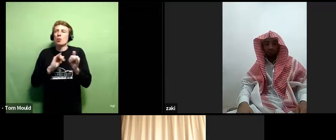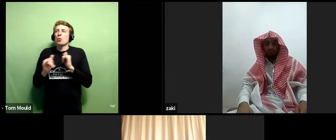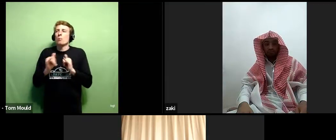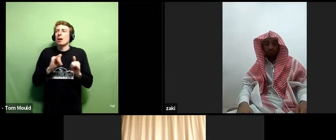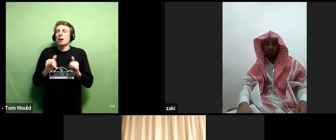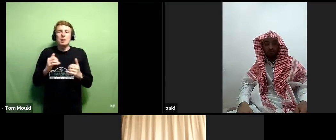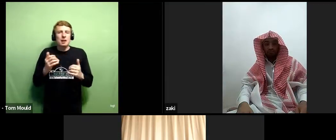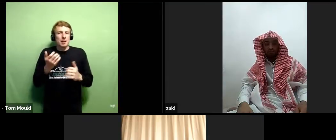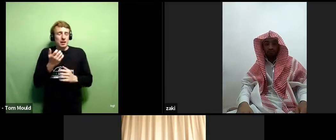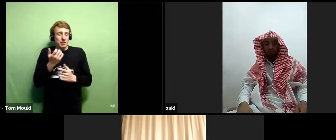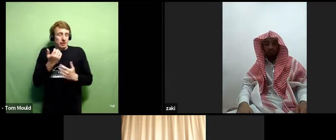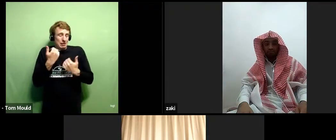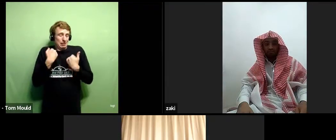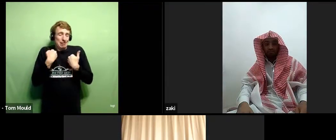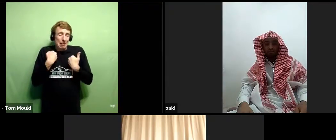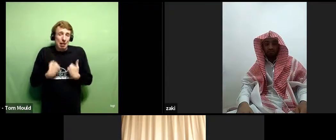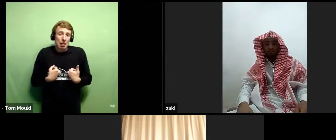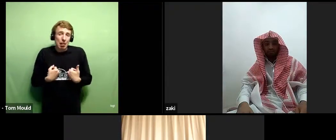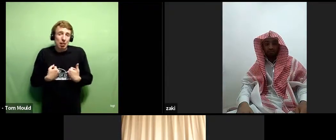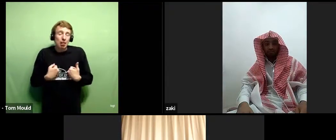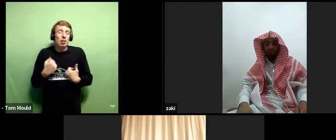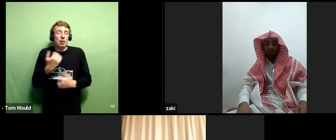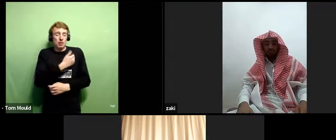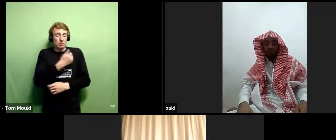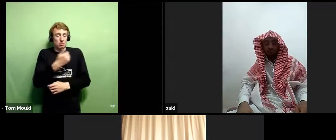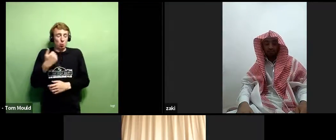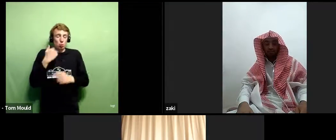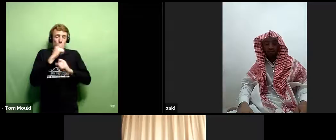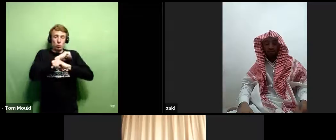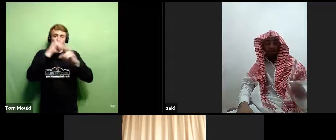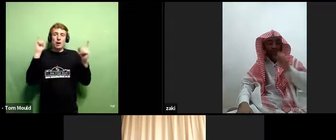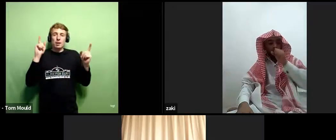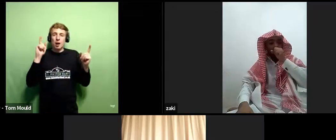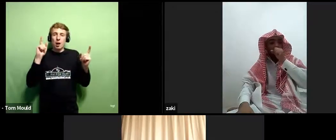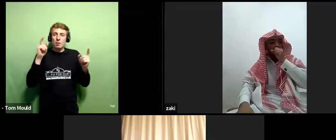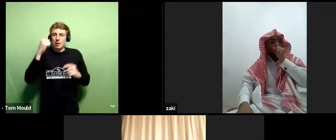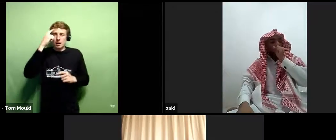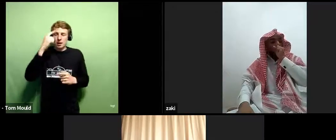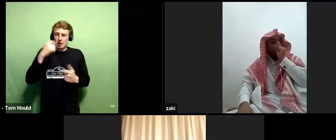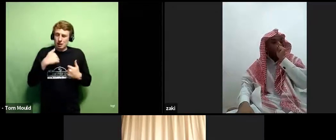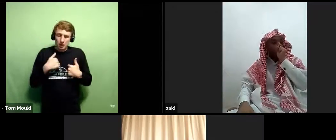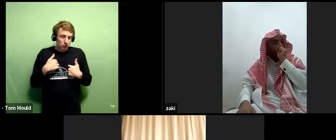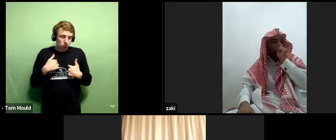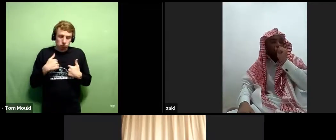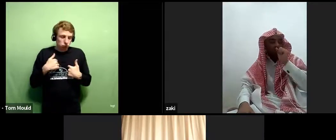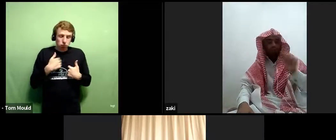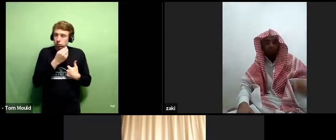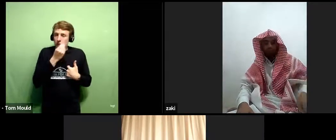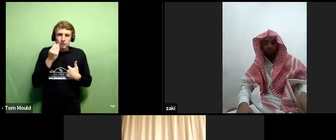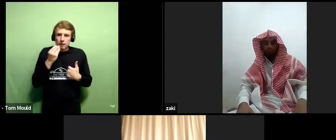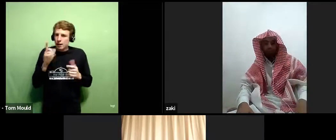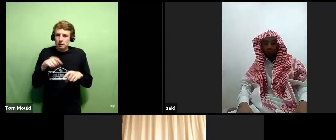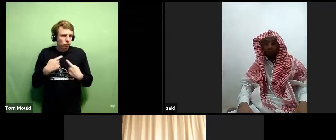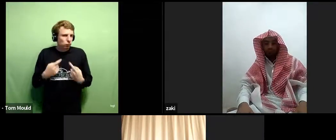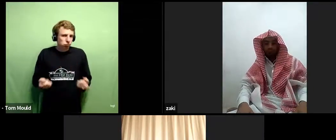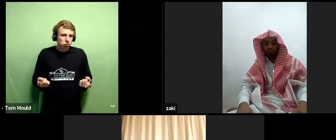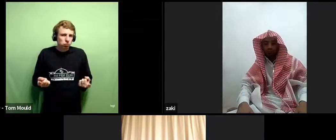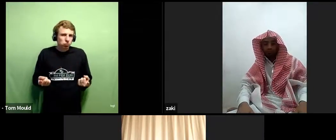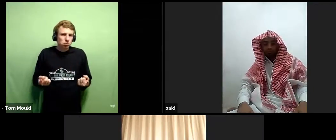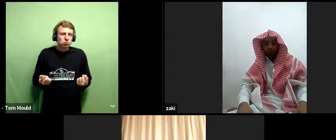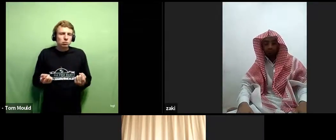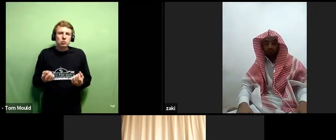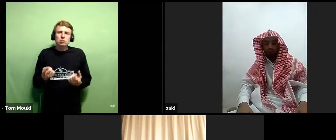and they're in a state in which they know they cannot fast and they've woken up with the intention of not